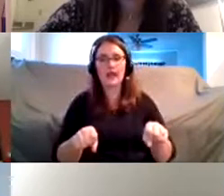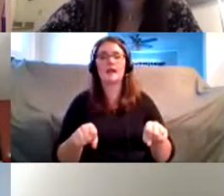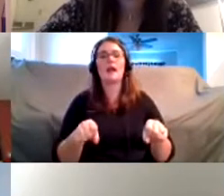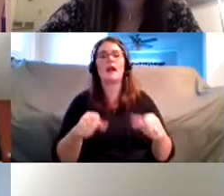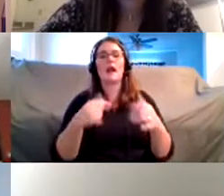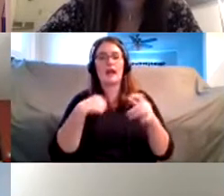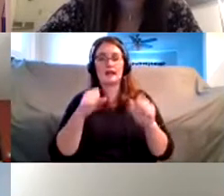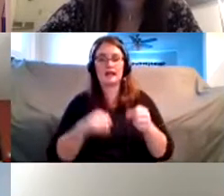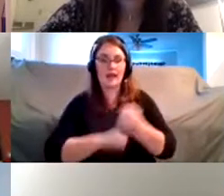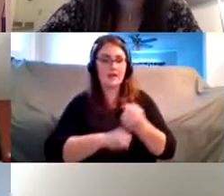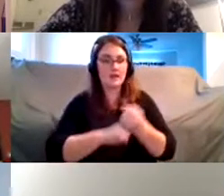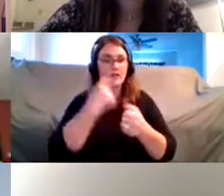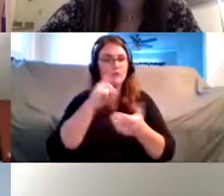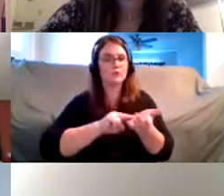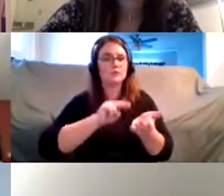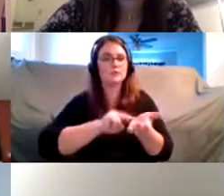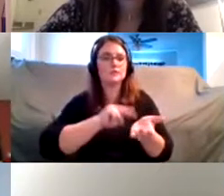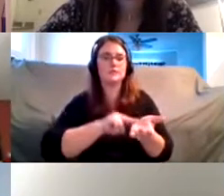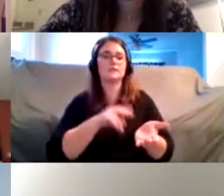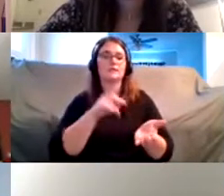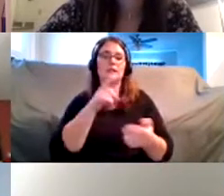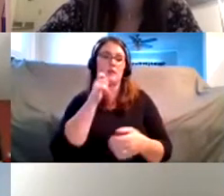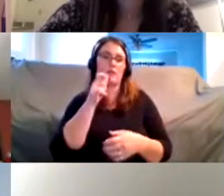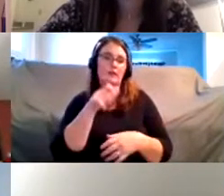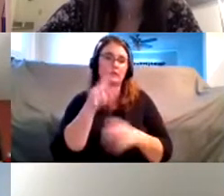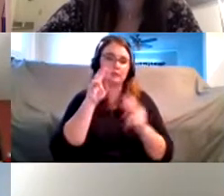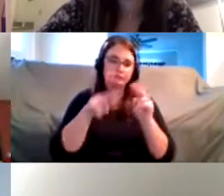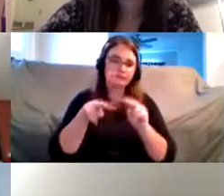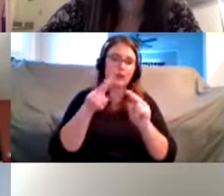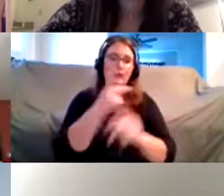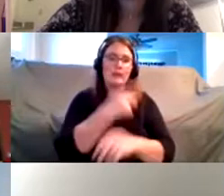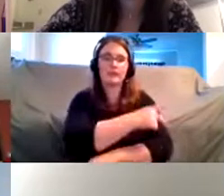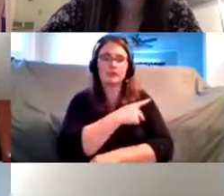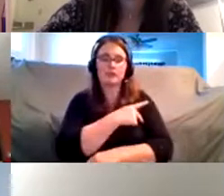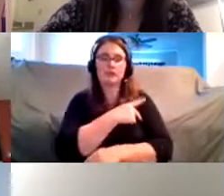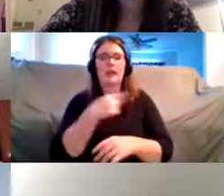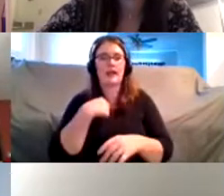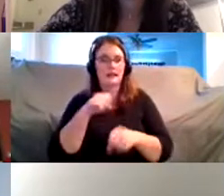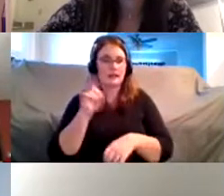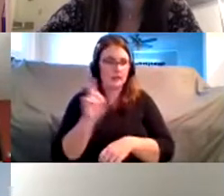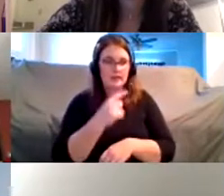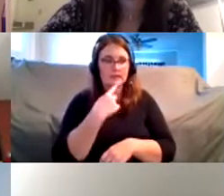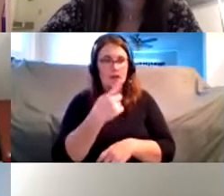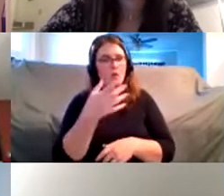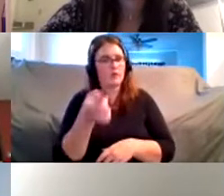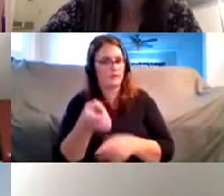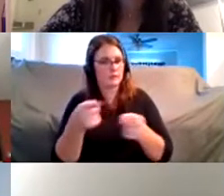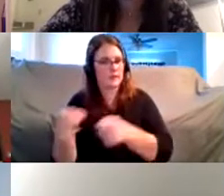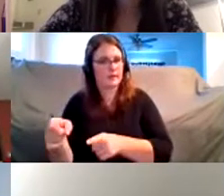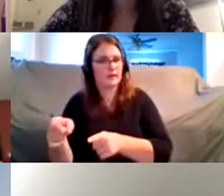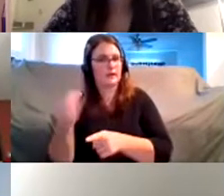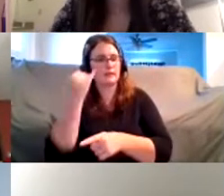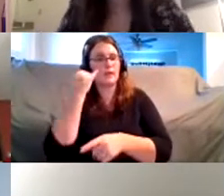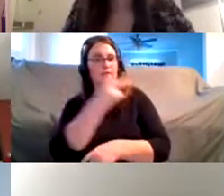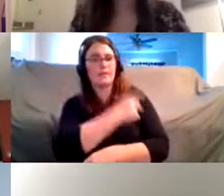nurses don't have to look, upon the patient just because then I could step in and be like, well, this is what's going on. Like, if the patient can advocate